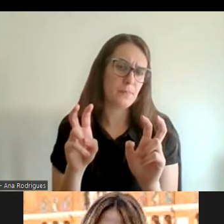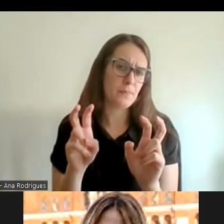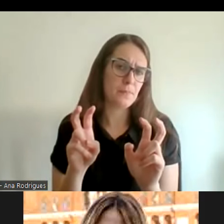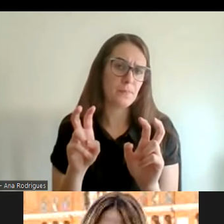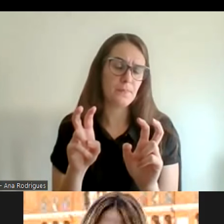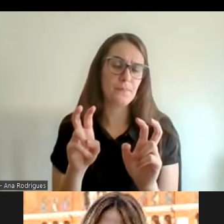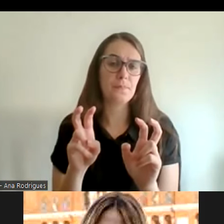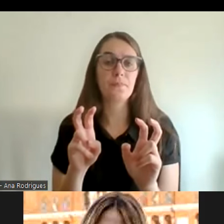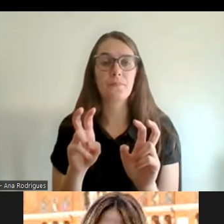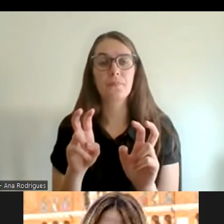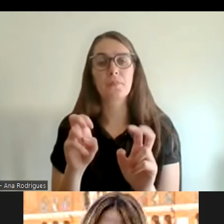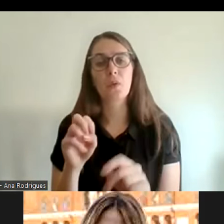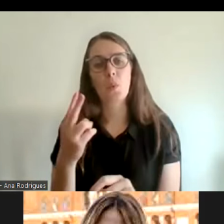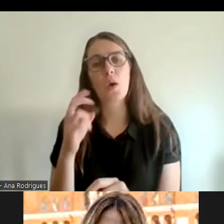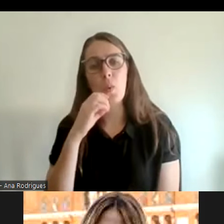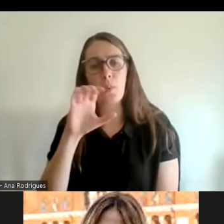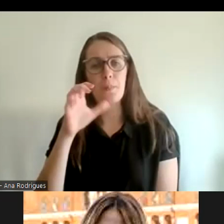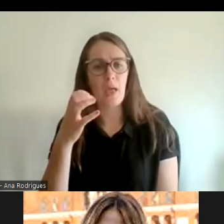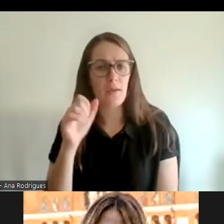of the country. So